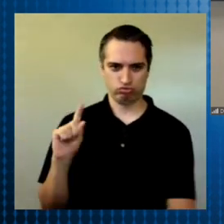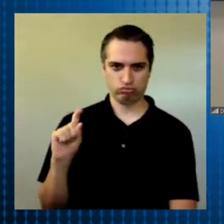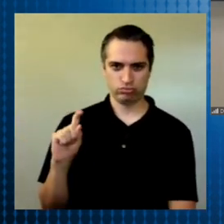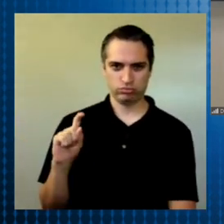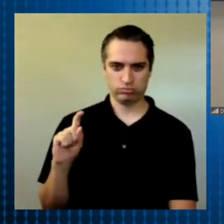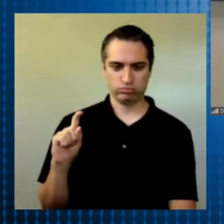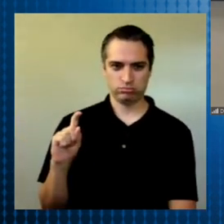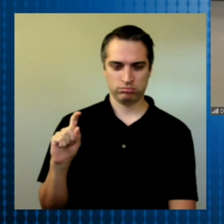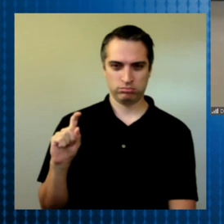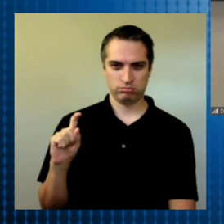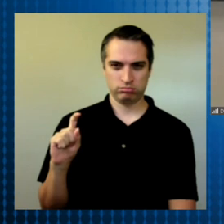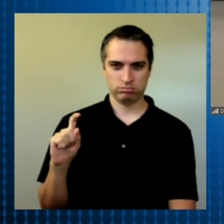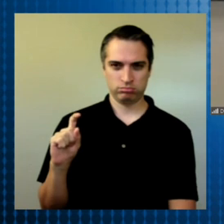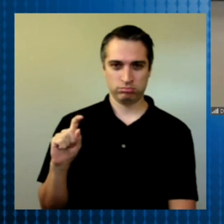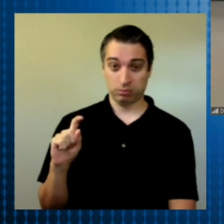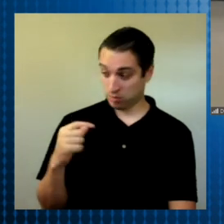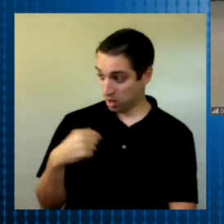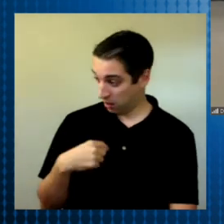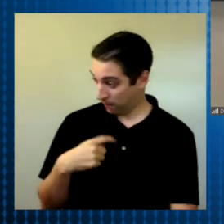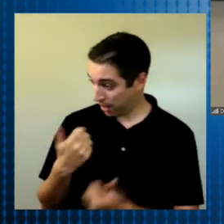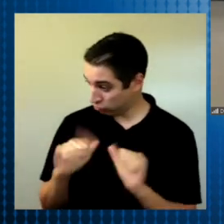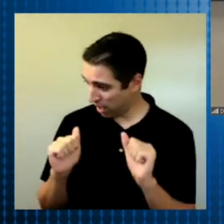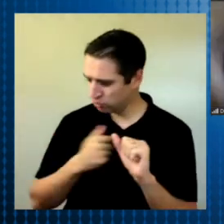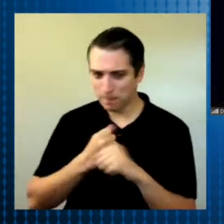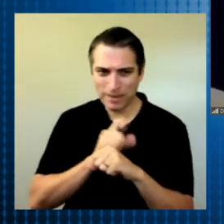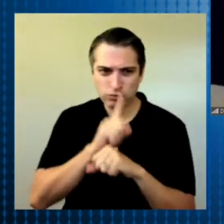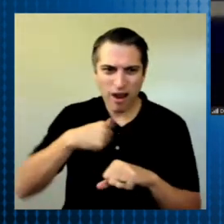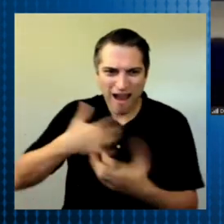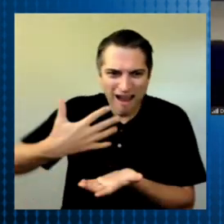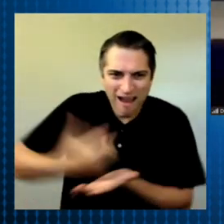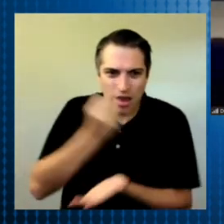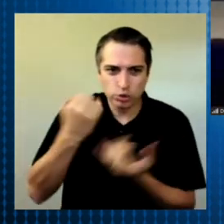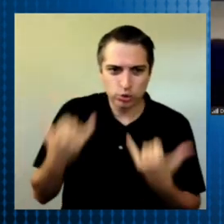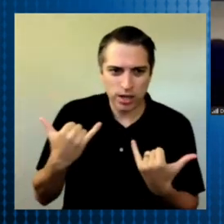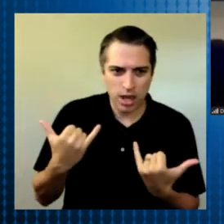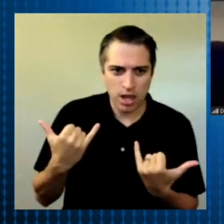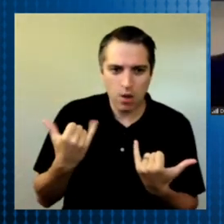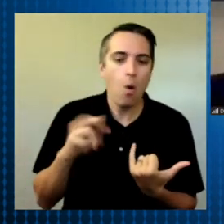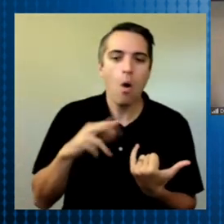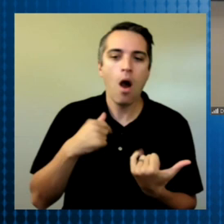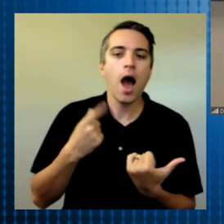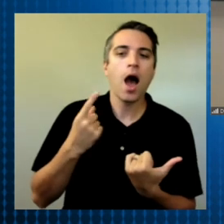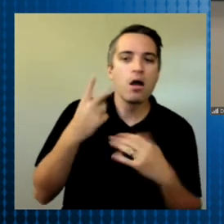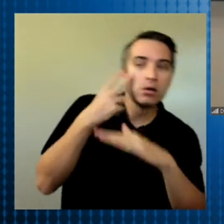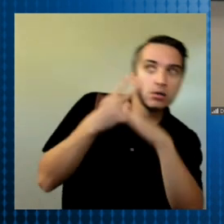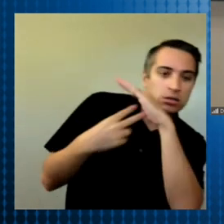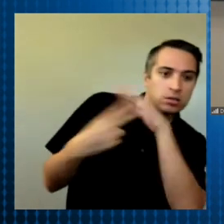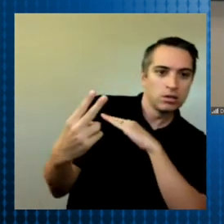I trying to maximize today or am I looking to the future? I am